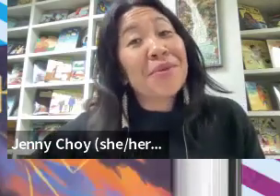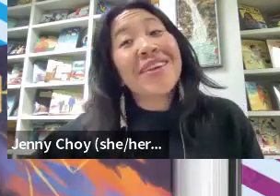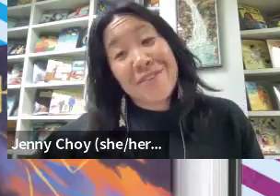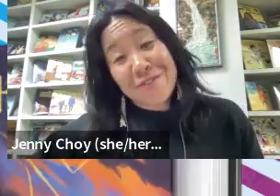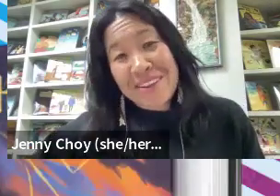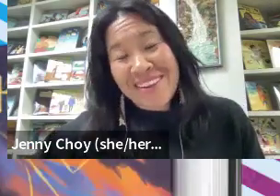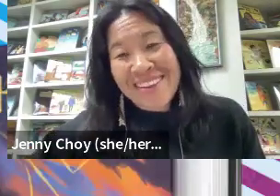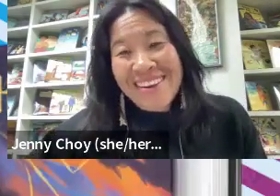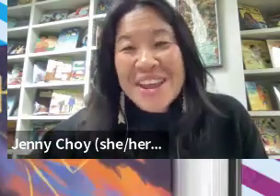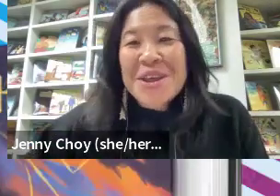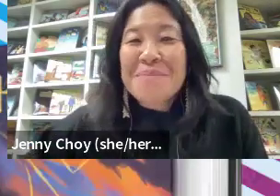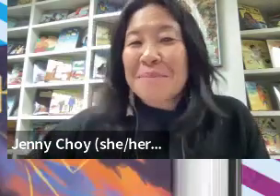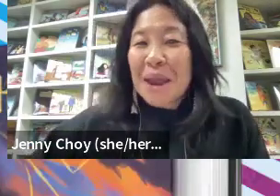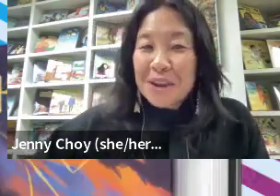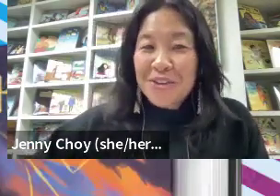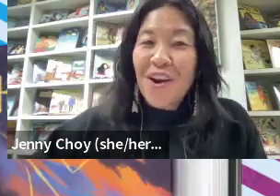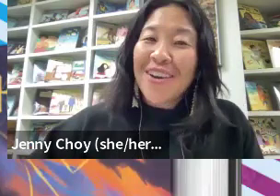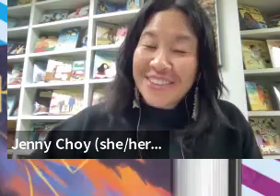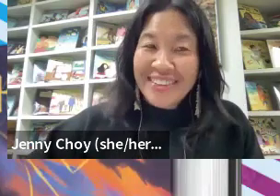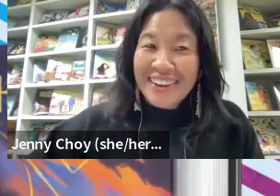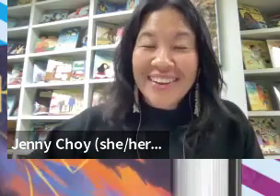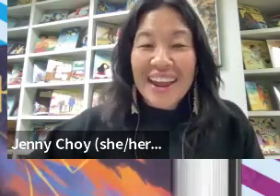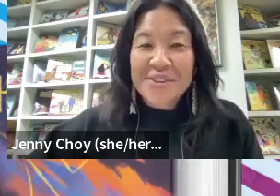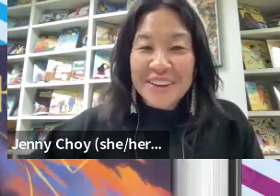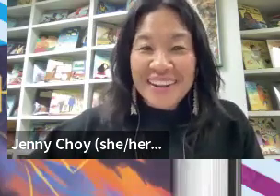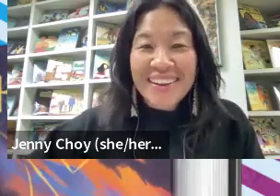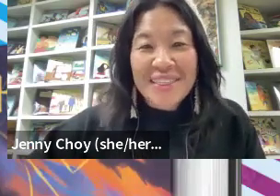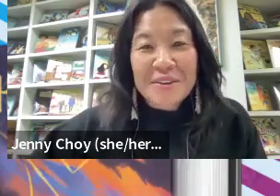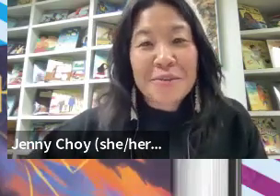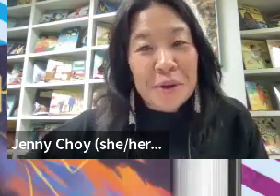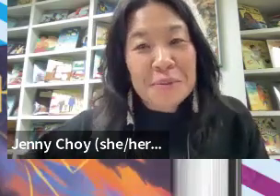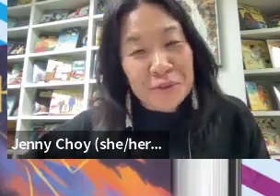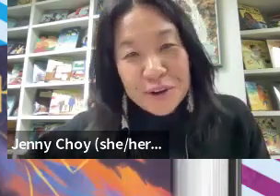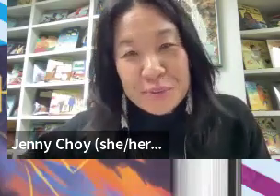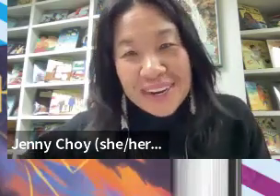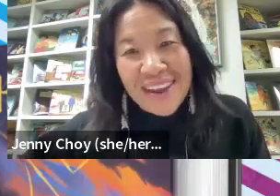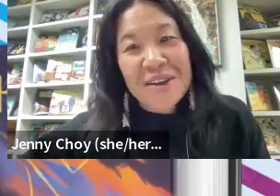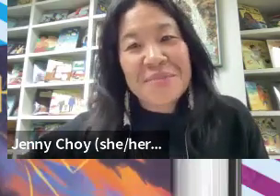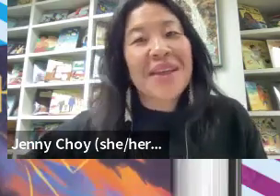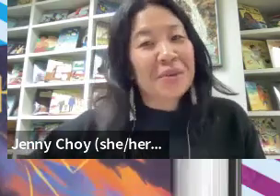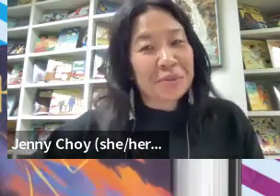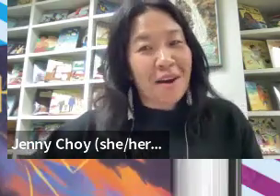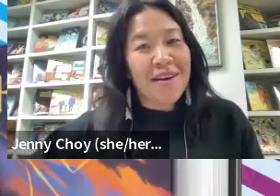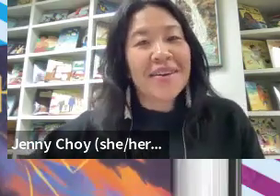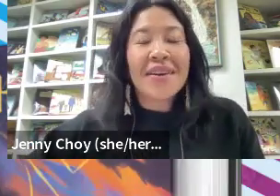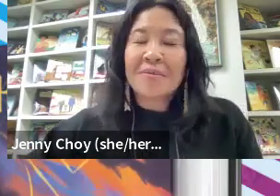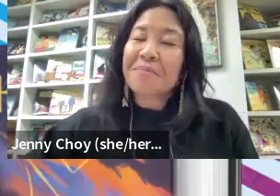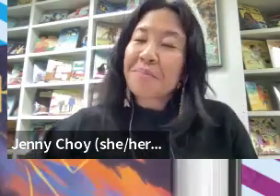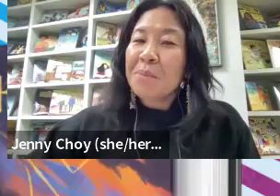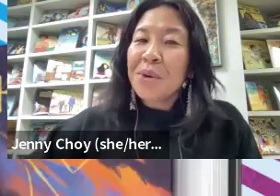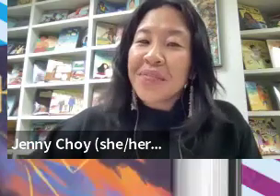not be more different from each other. Being biracial, Argentinian and Iranian in their small majority white town has always been